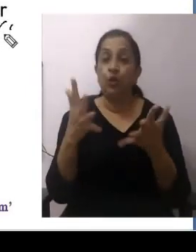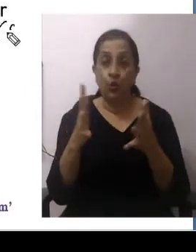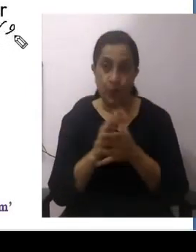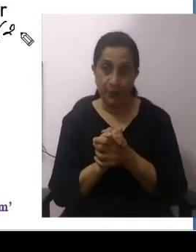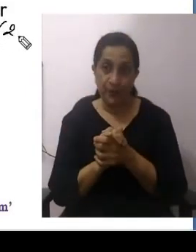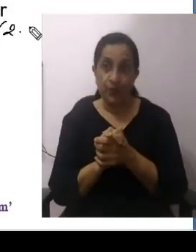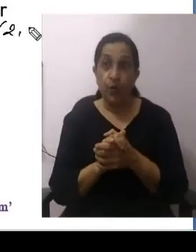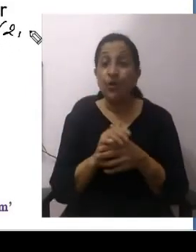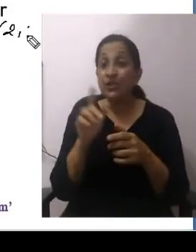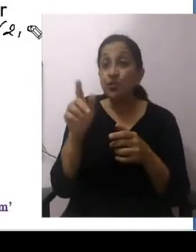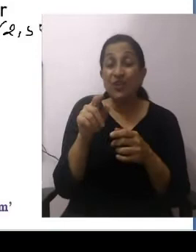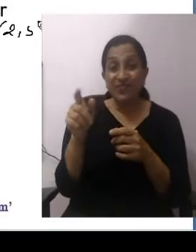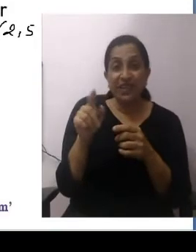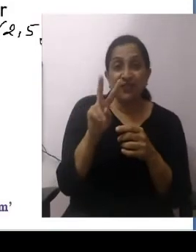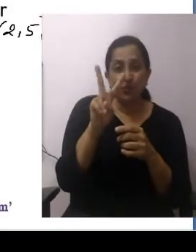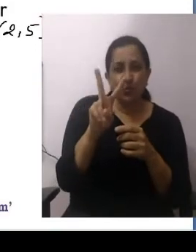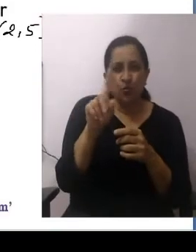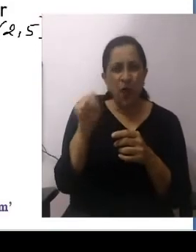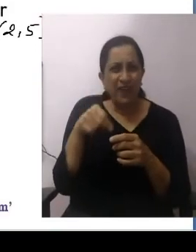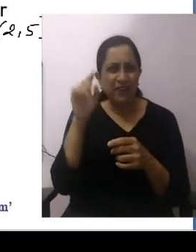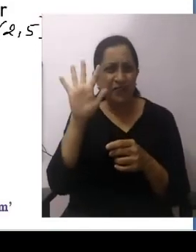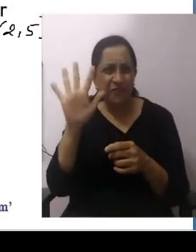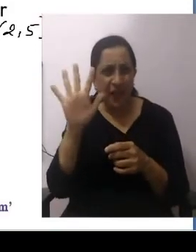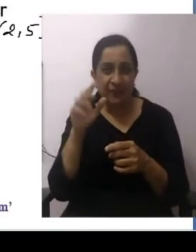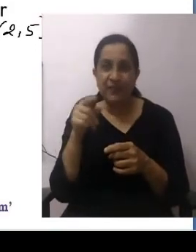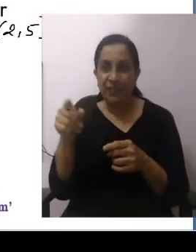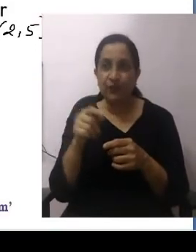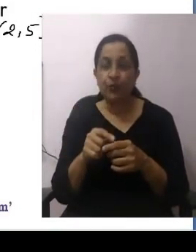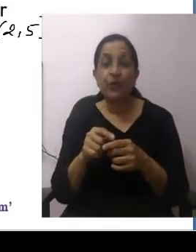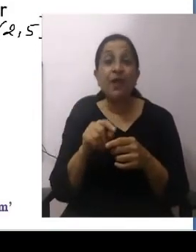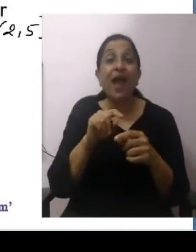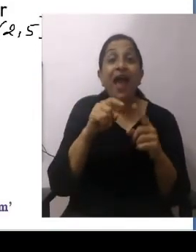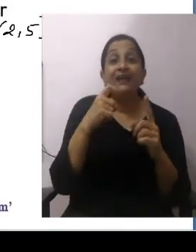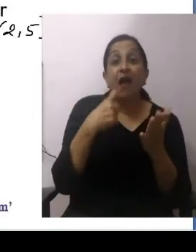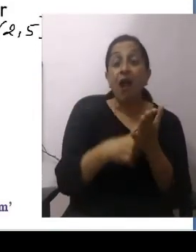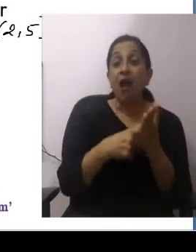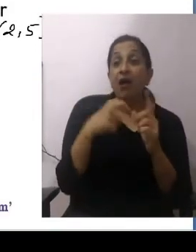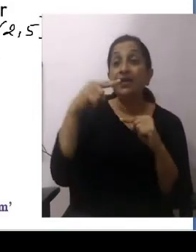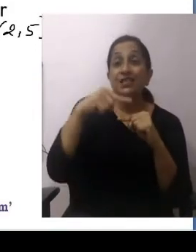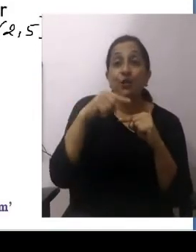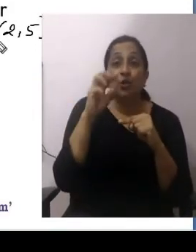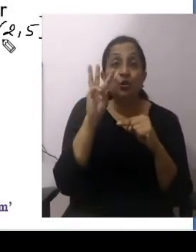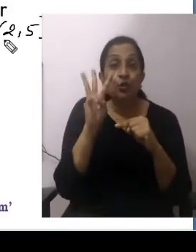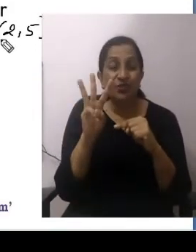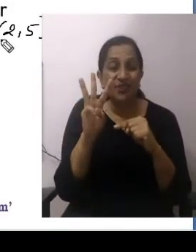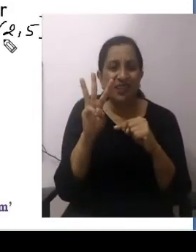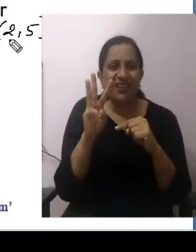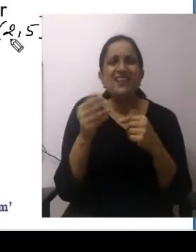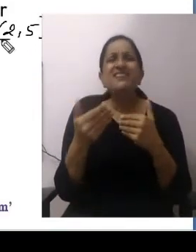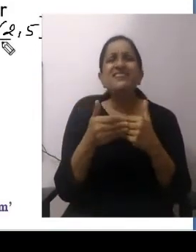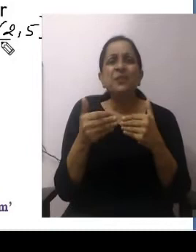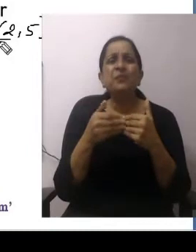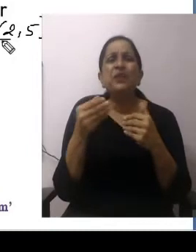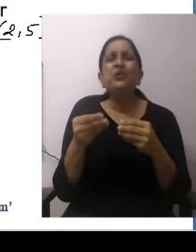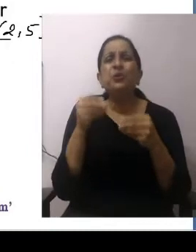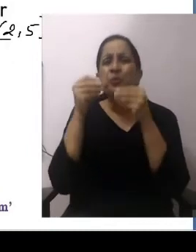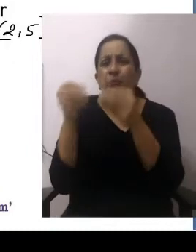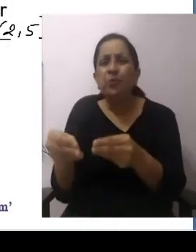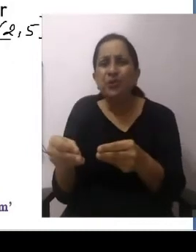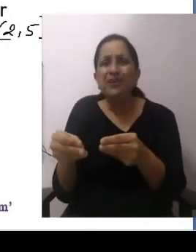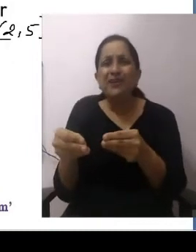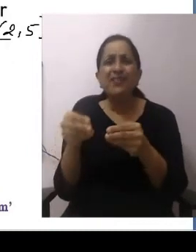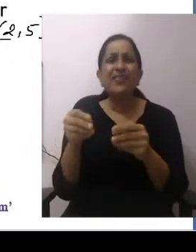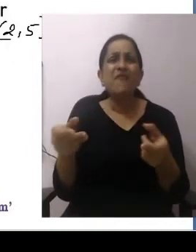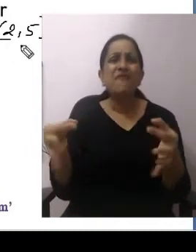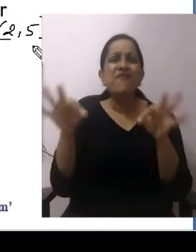us say h 2 and 5 and r is equal to 3. So simply you have to put h is equal